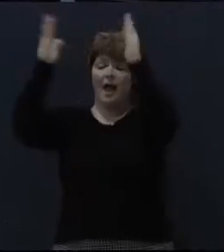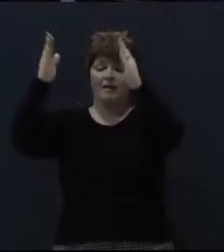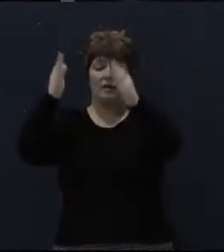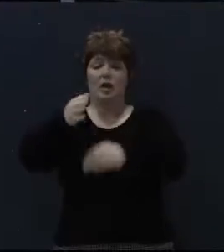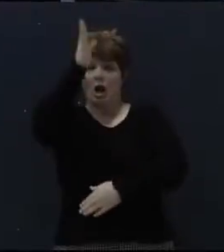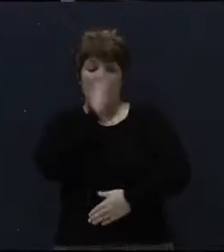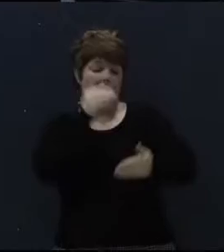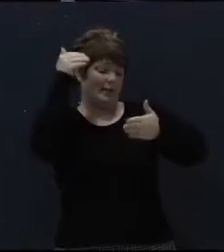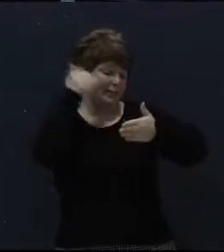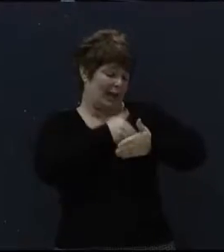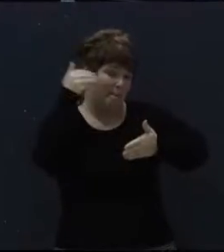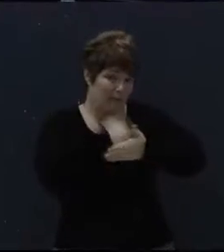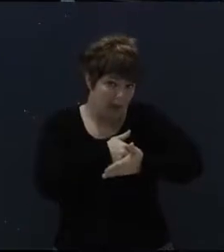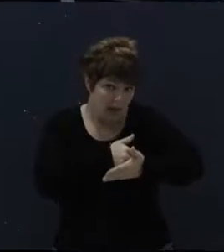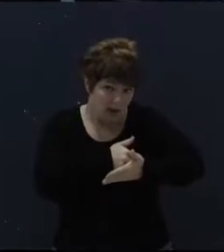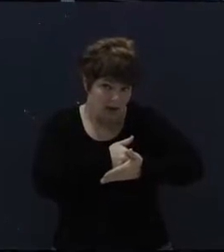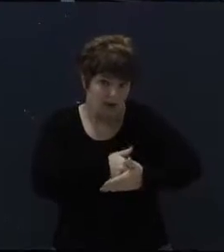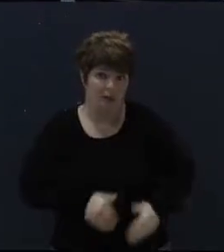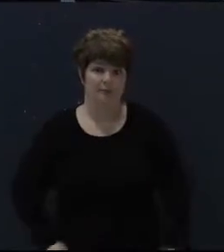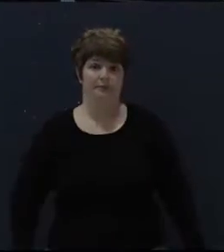Amen.